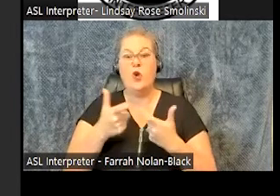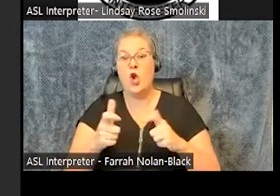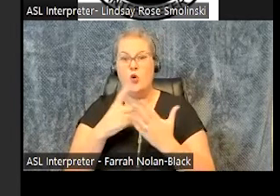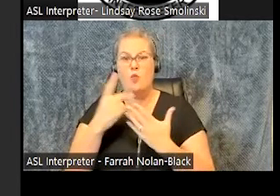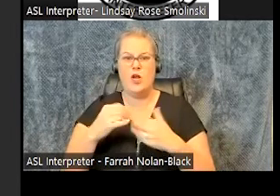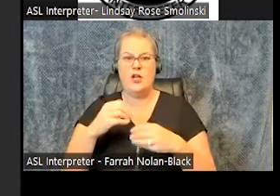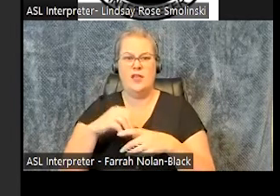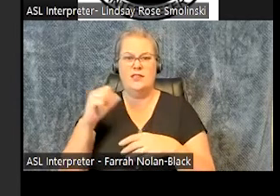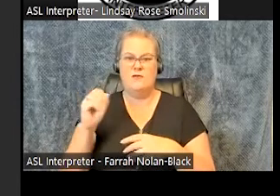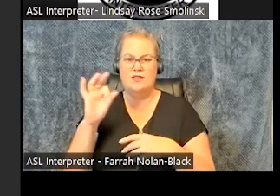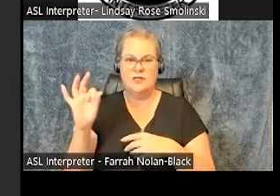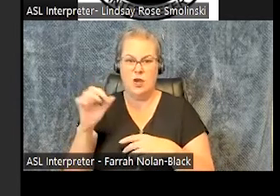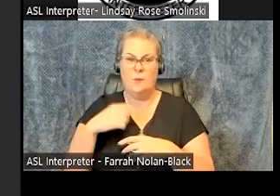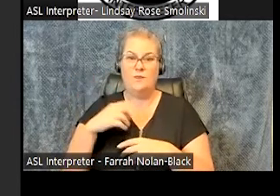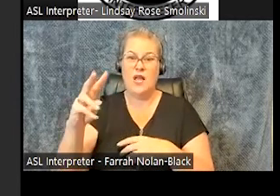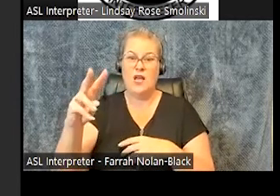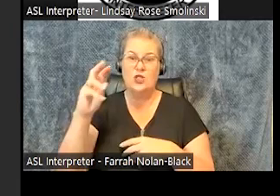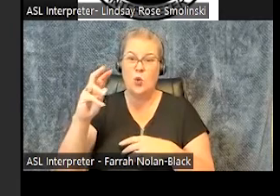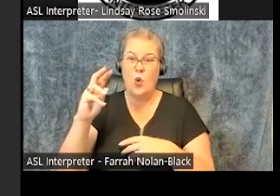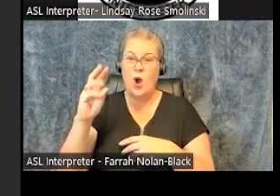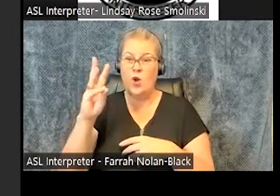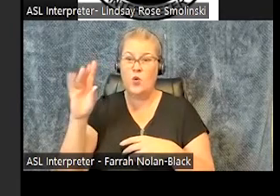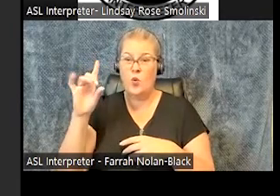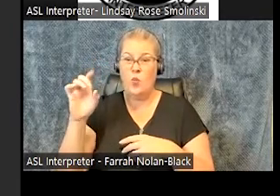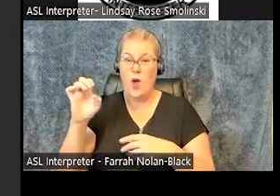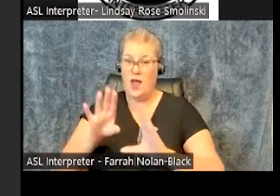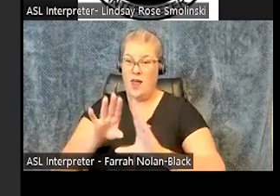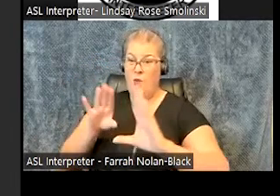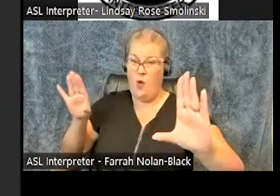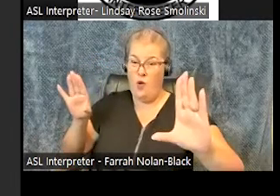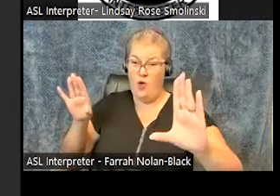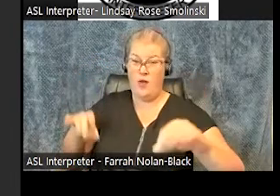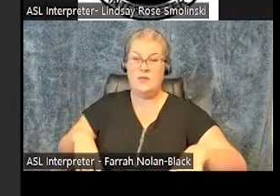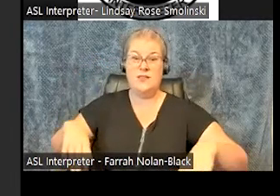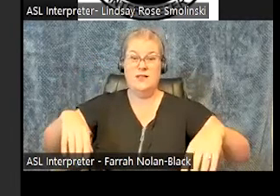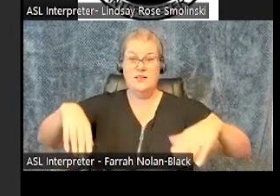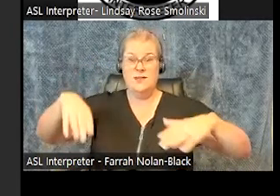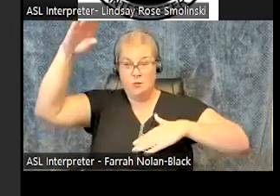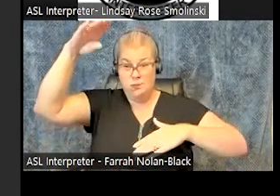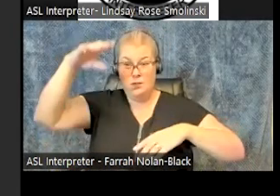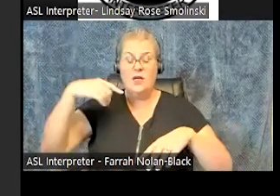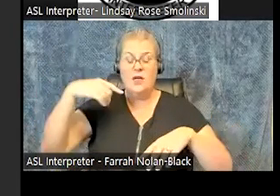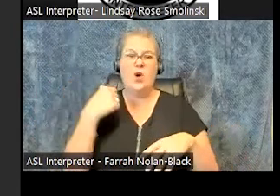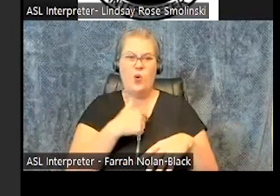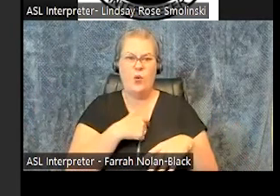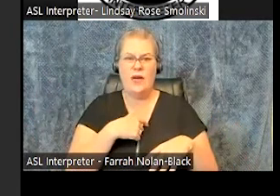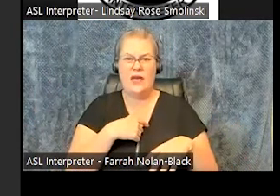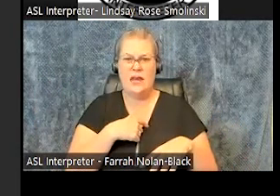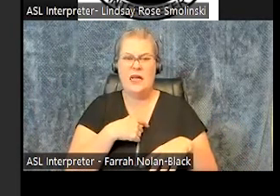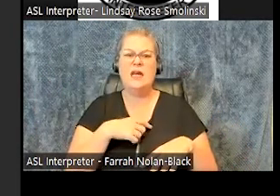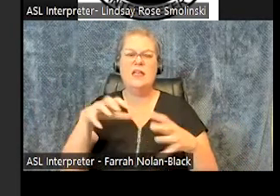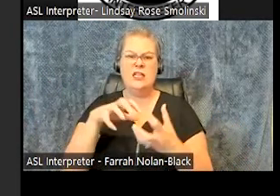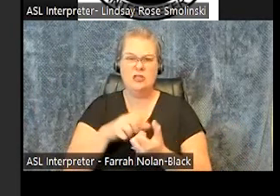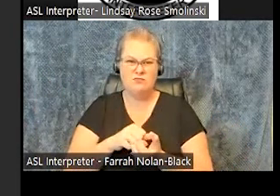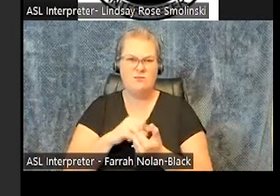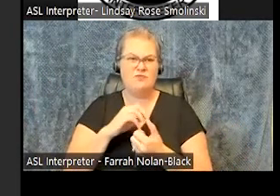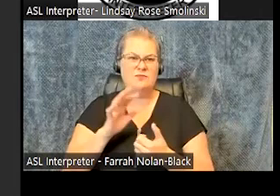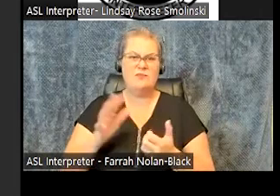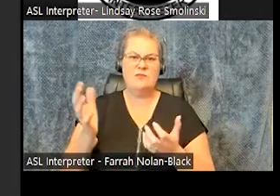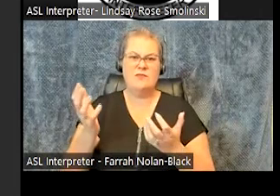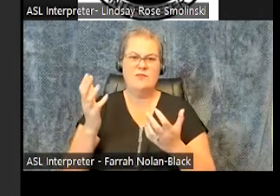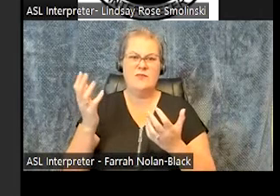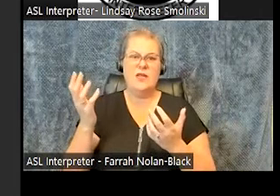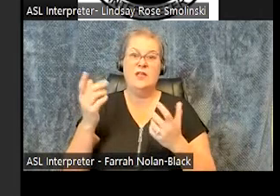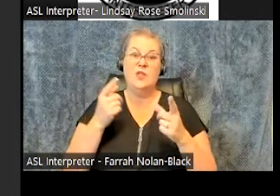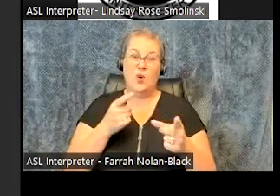Imagine 200-foot wide shear walls, 32-foot tall ceiling. So we deconstruct about 60% of that wood. Here you can see